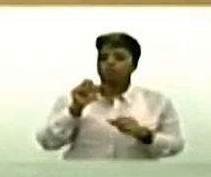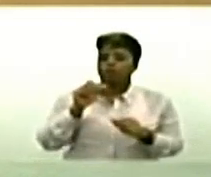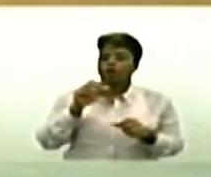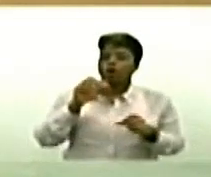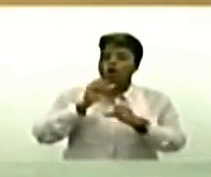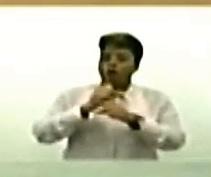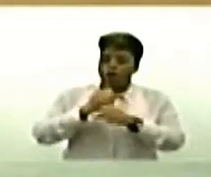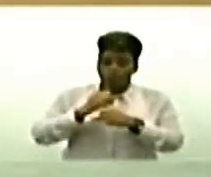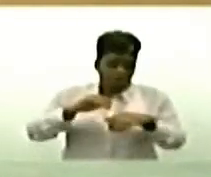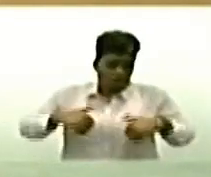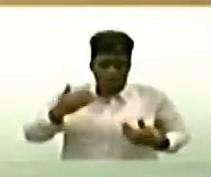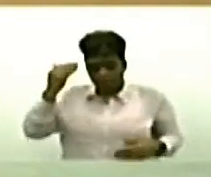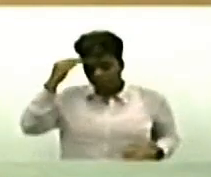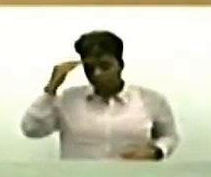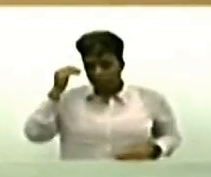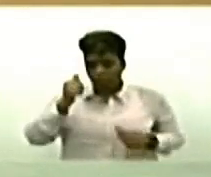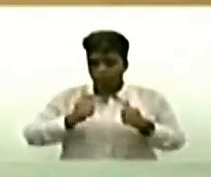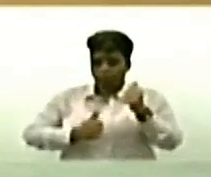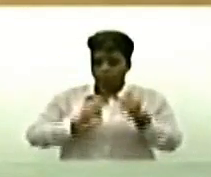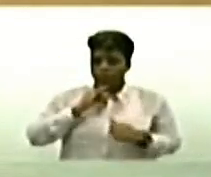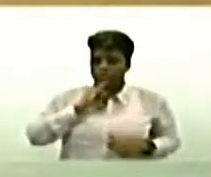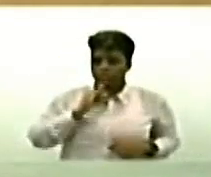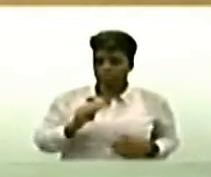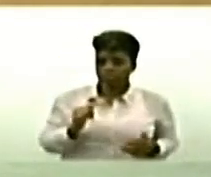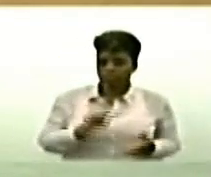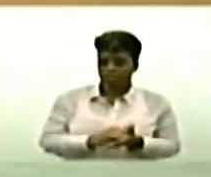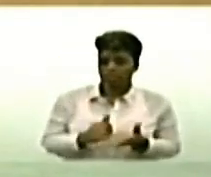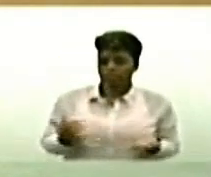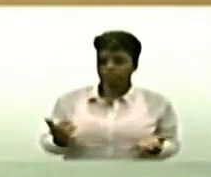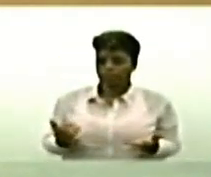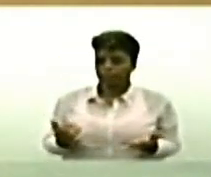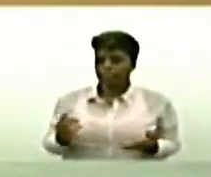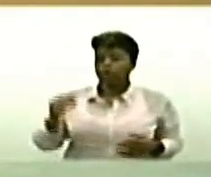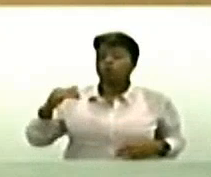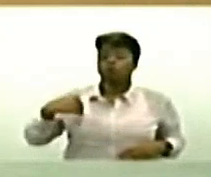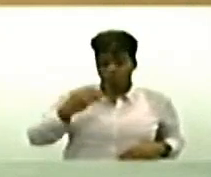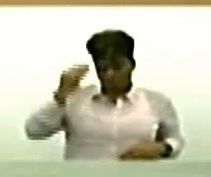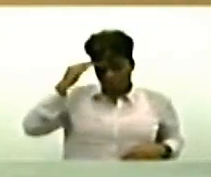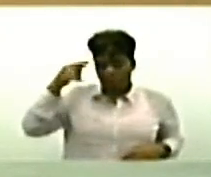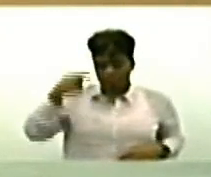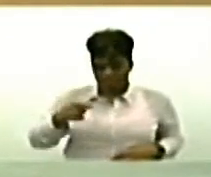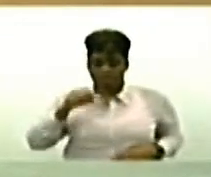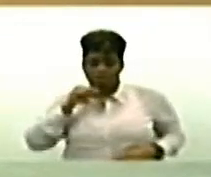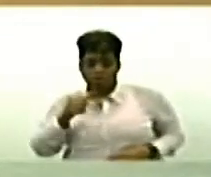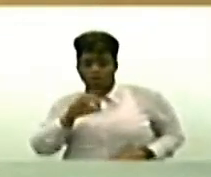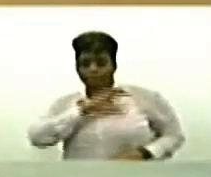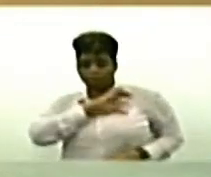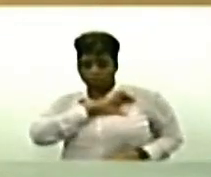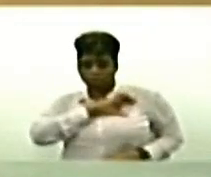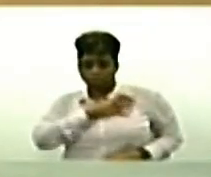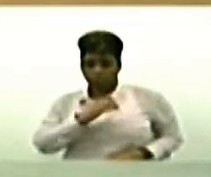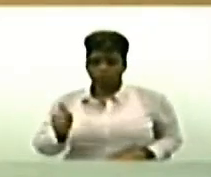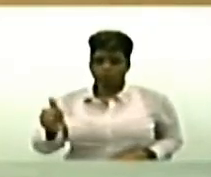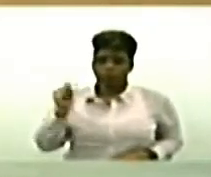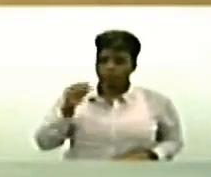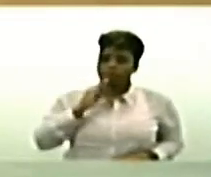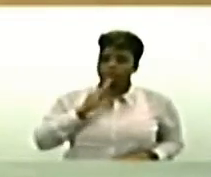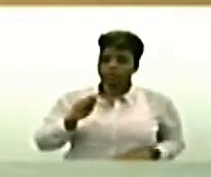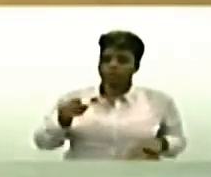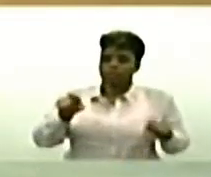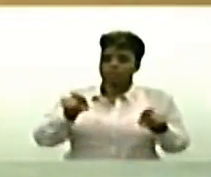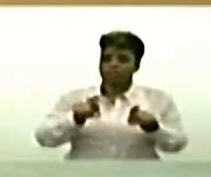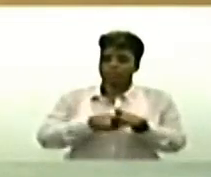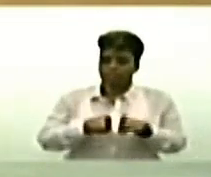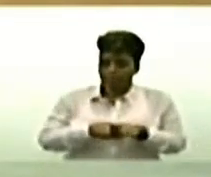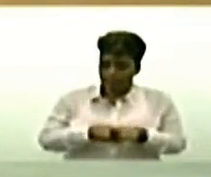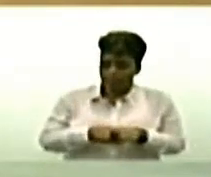that distinction that they are not really, of course we know that they are not police because the exam wouldn't be the same like them with that.